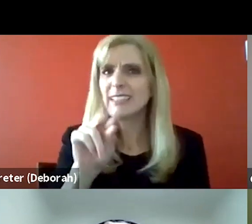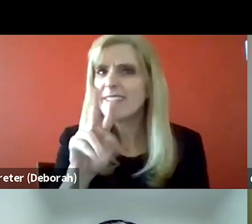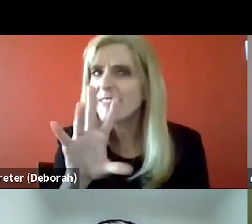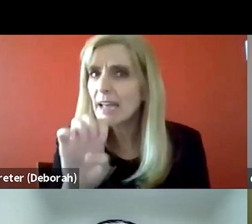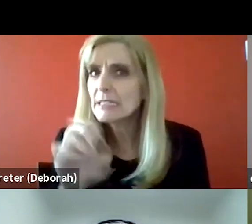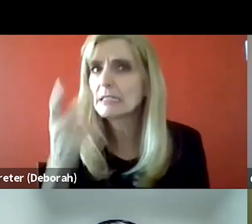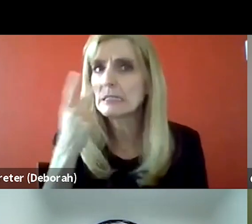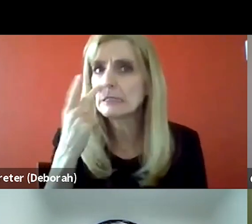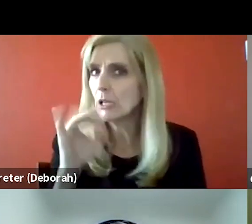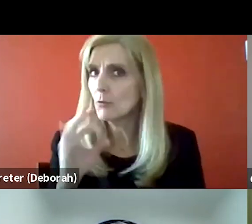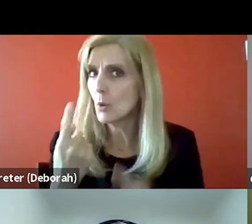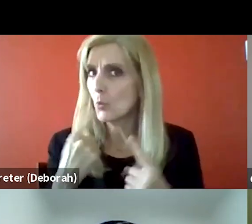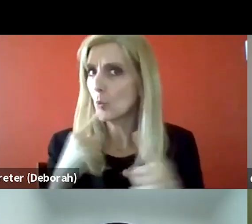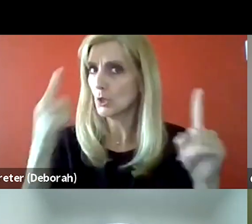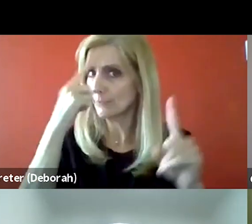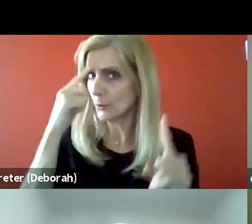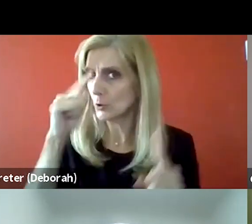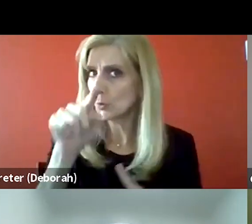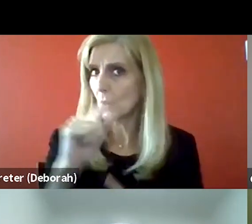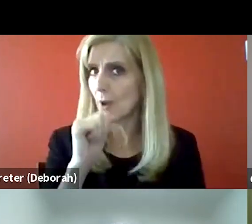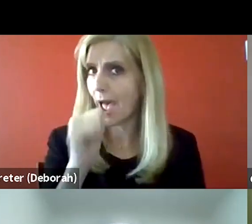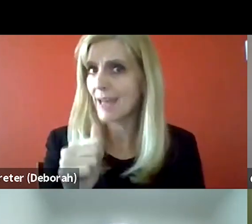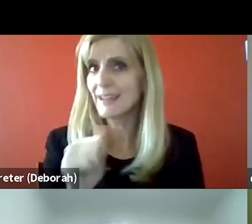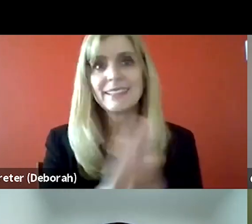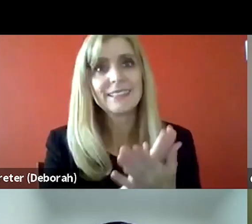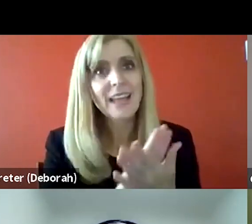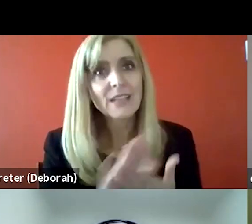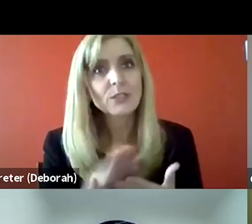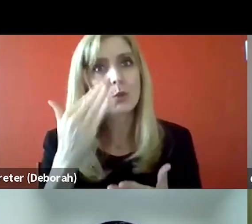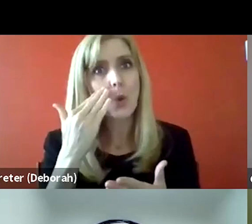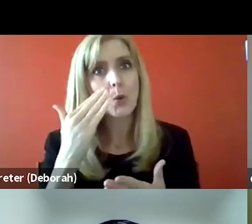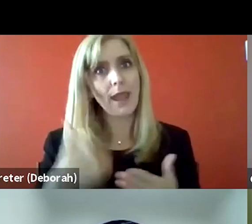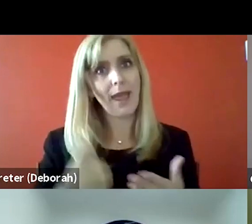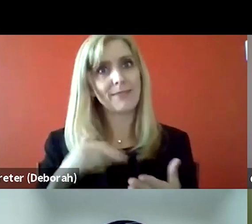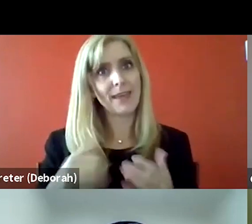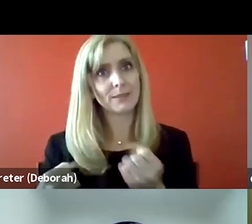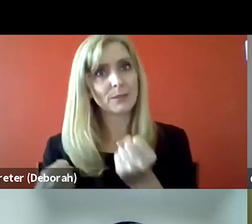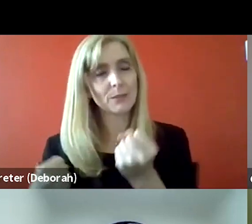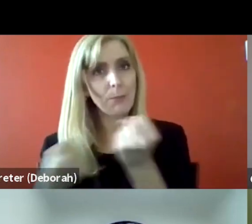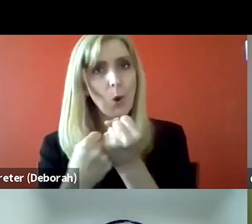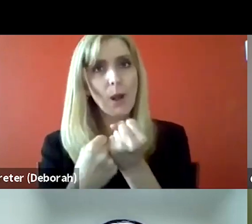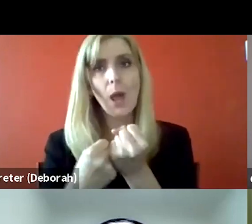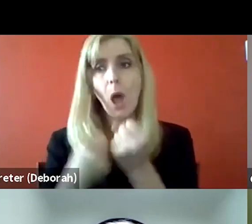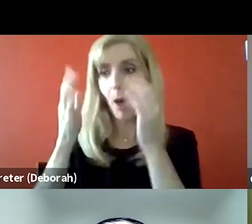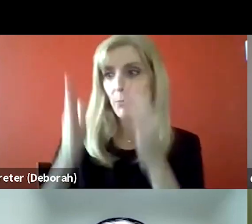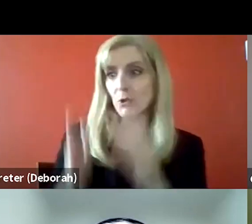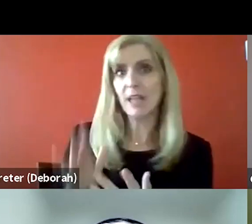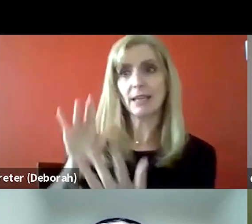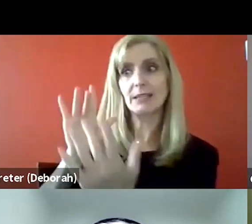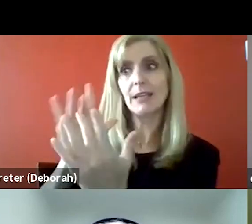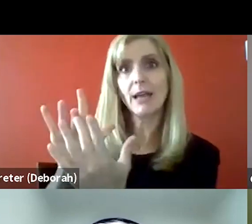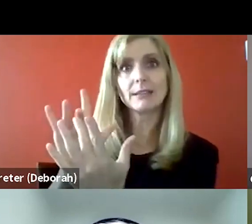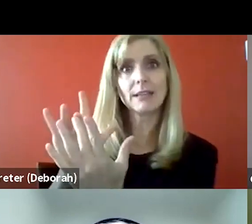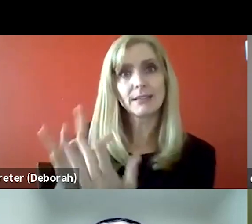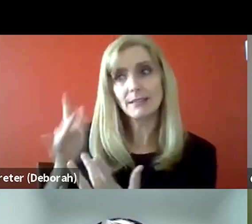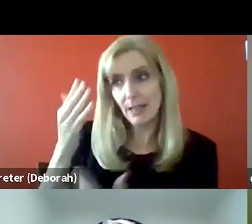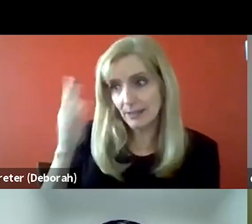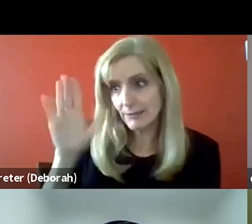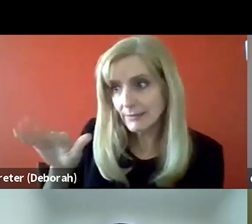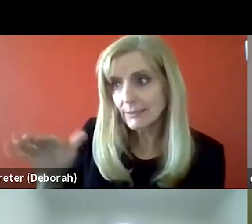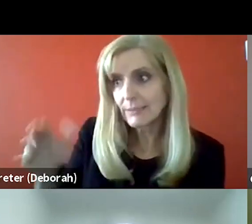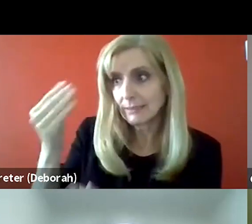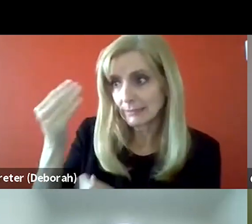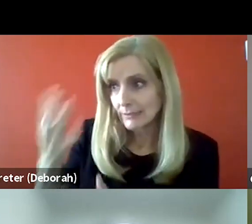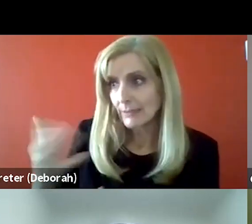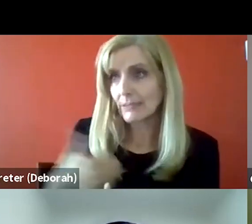you or not. And that's really nice to know that you have that support. And somebody can call and say, hey, this is happening.